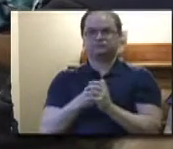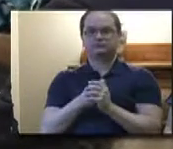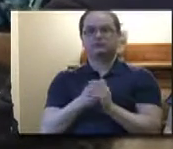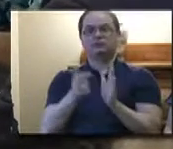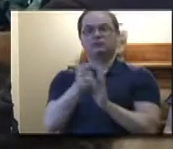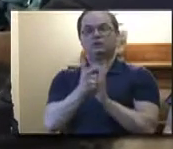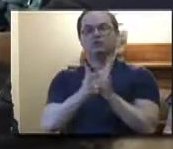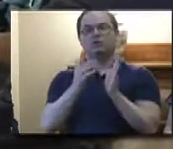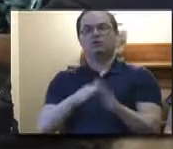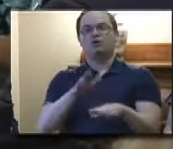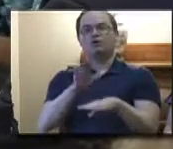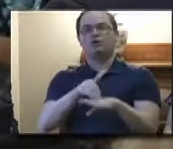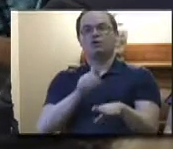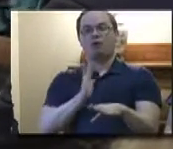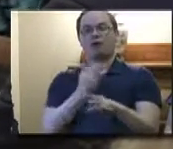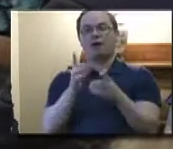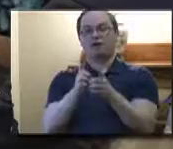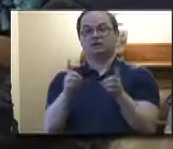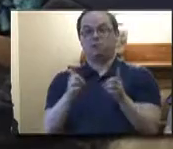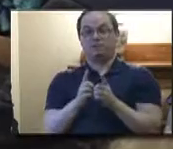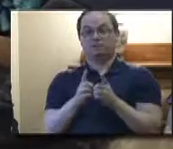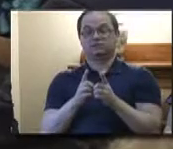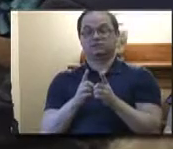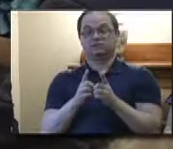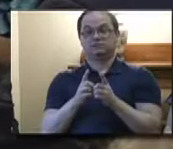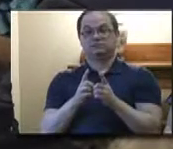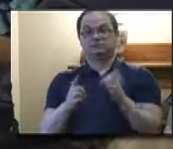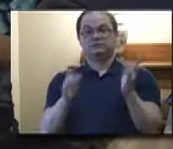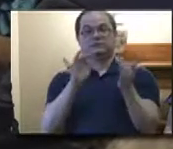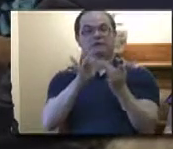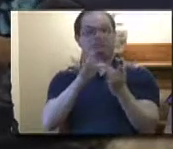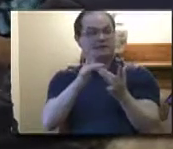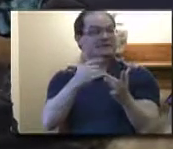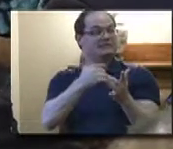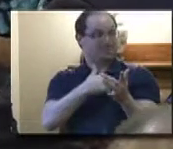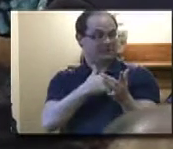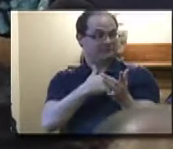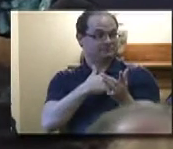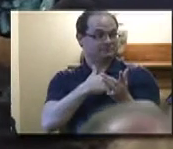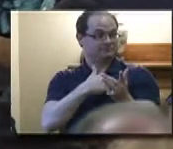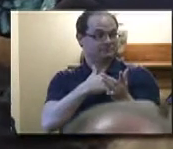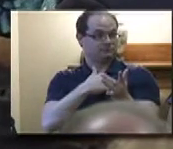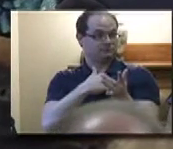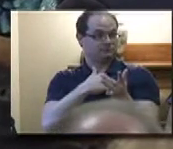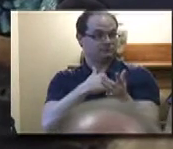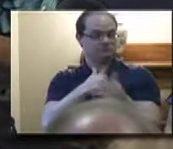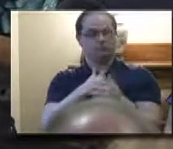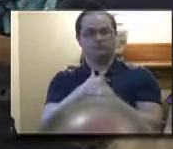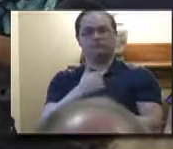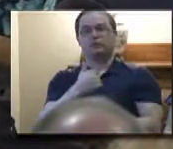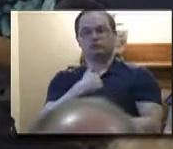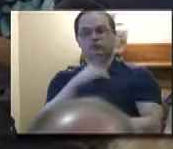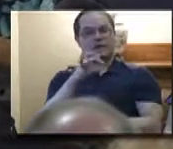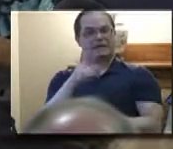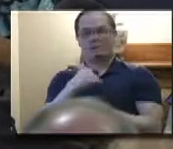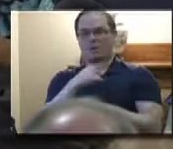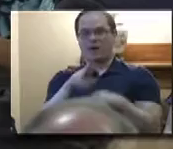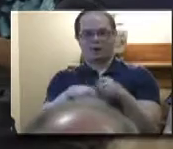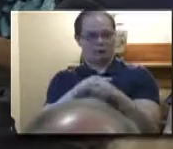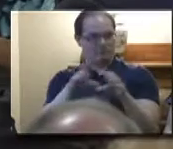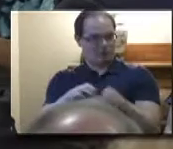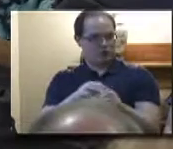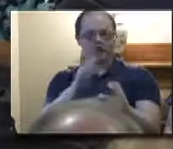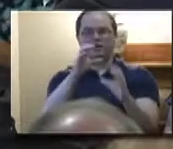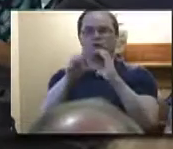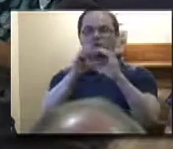the lawyer called our department and contacted me. And so I did what I do in all these cases, I